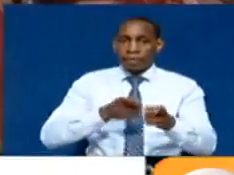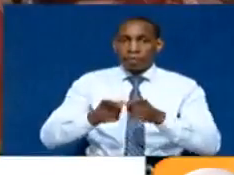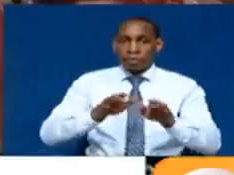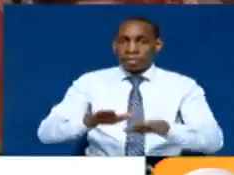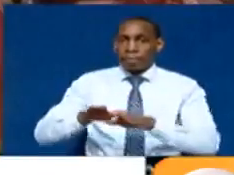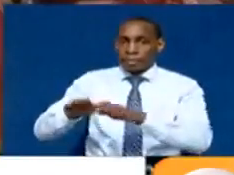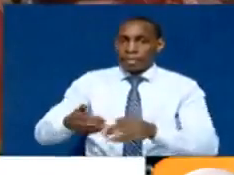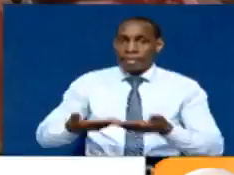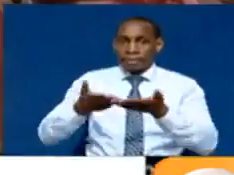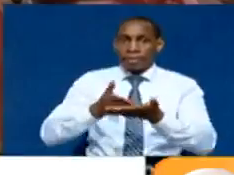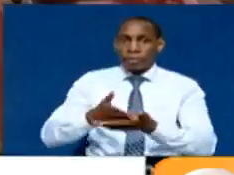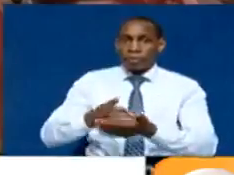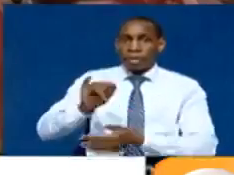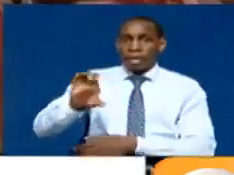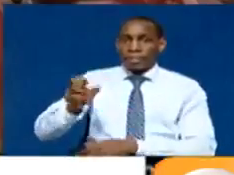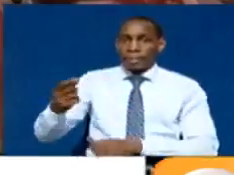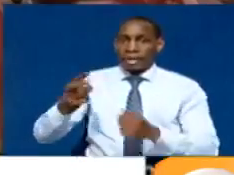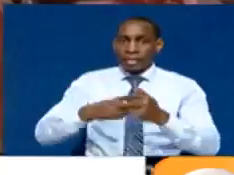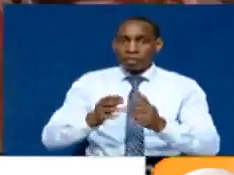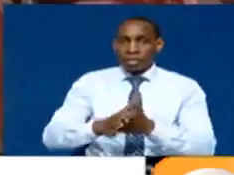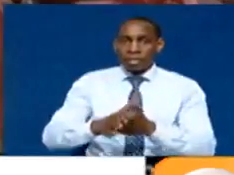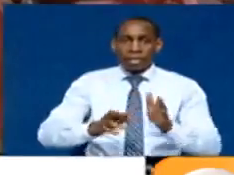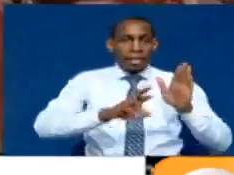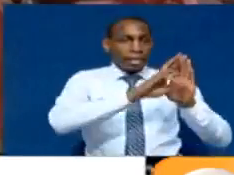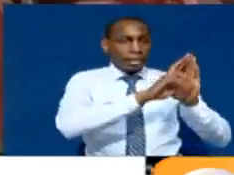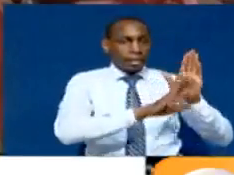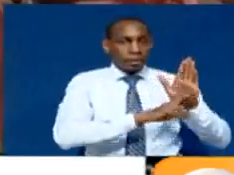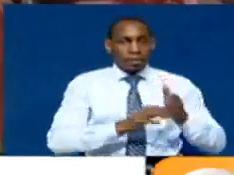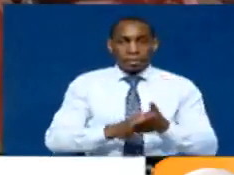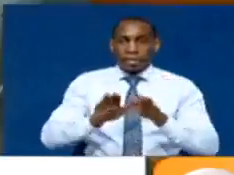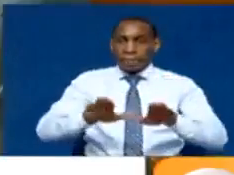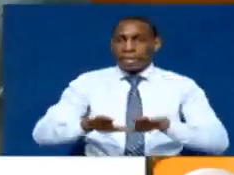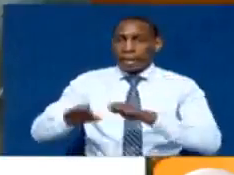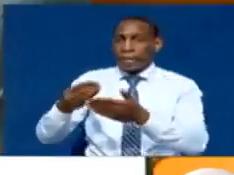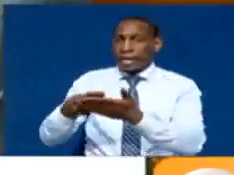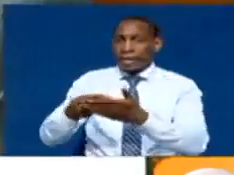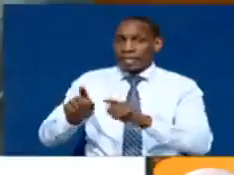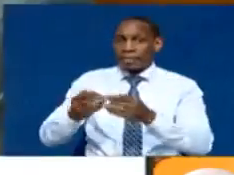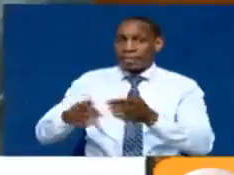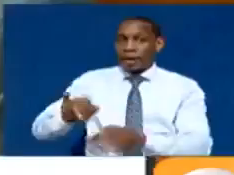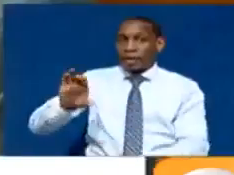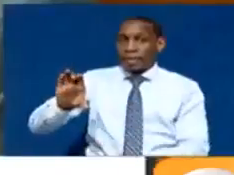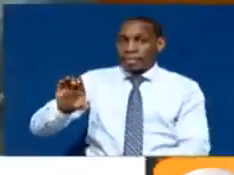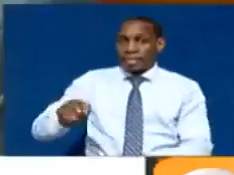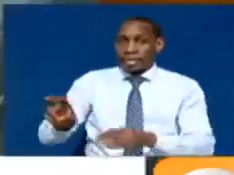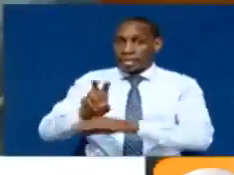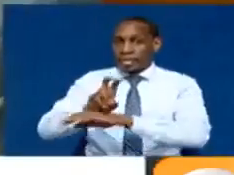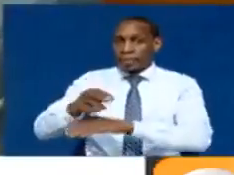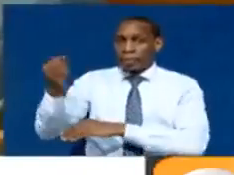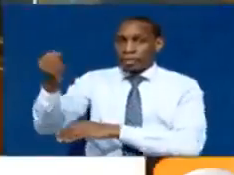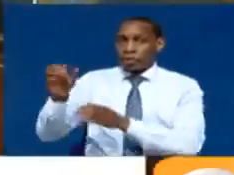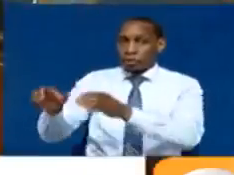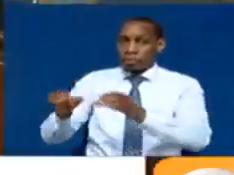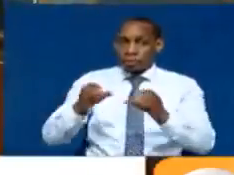regulations submitted by IEBC late July. The regulations were on campaign finances and how IEBC was to oversight